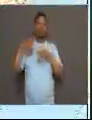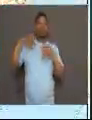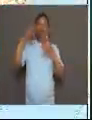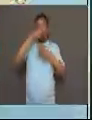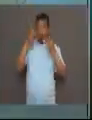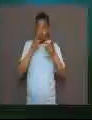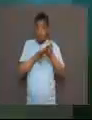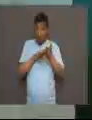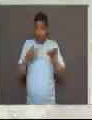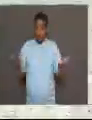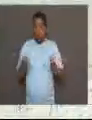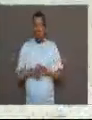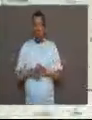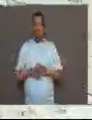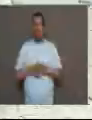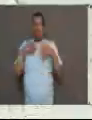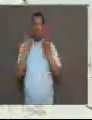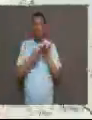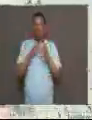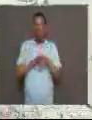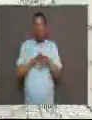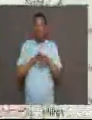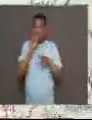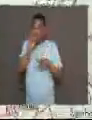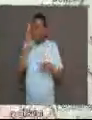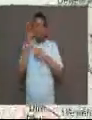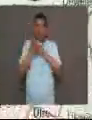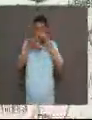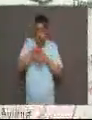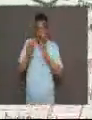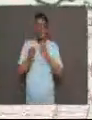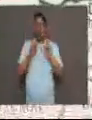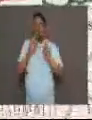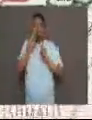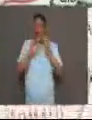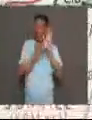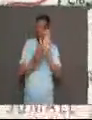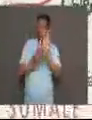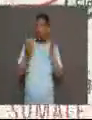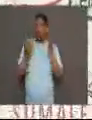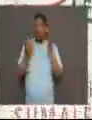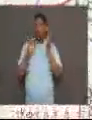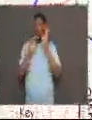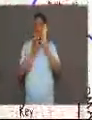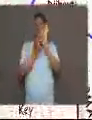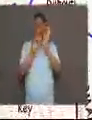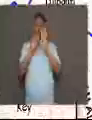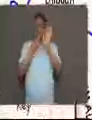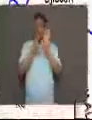maps. Even within a country, the signs and symbols that are shown